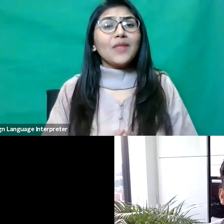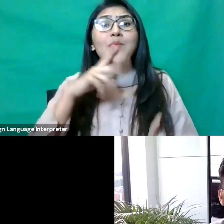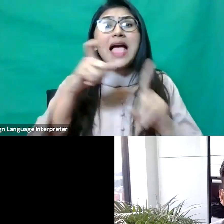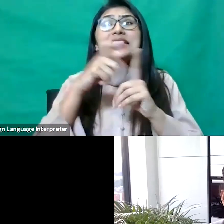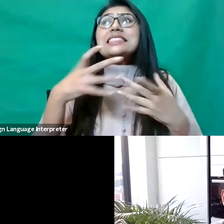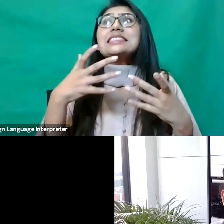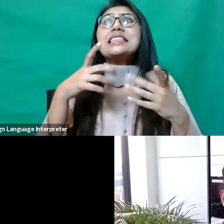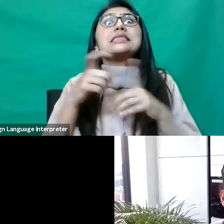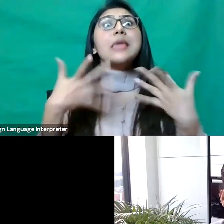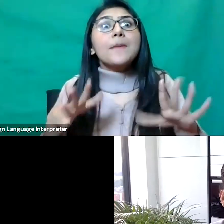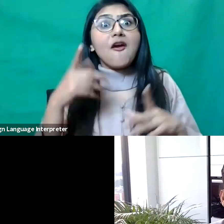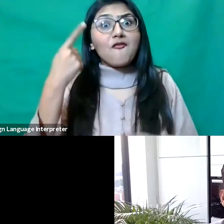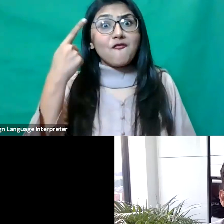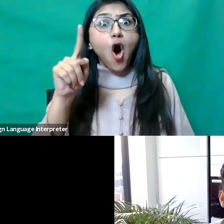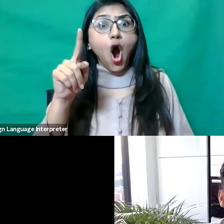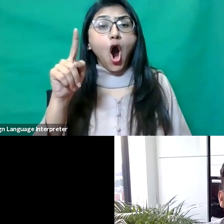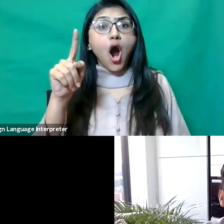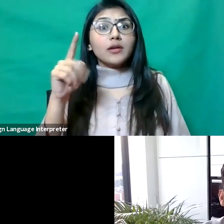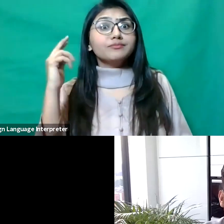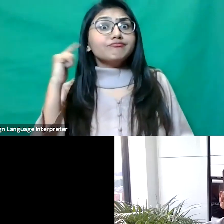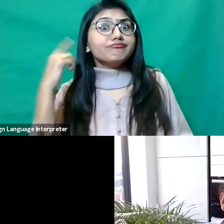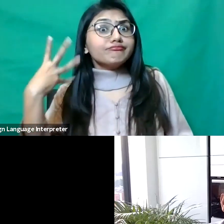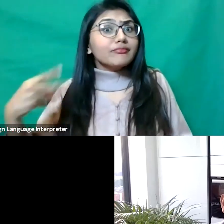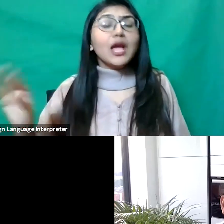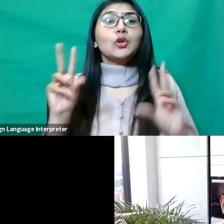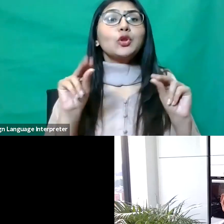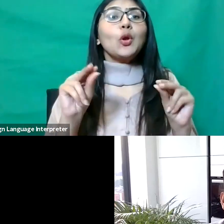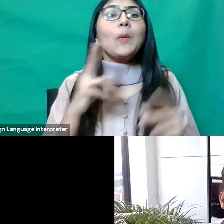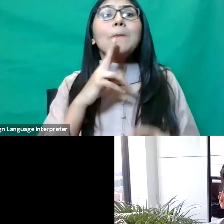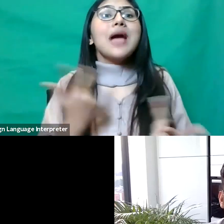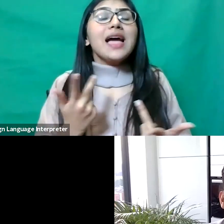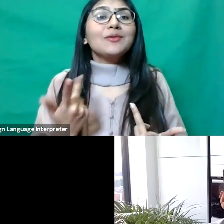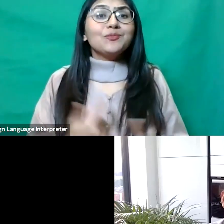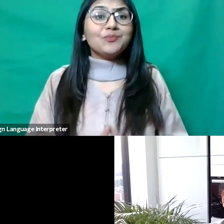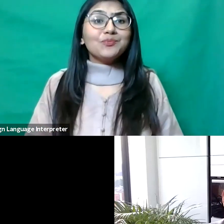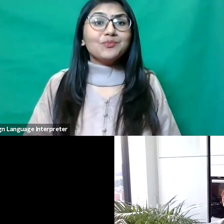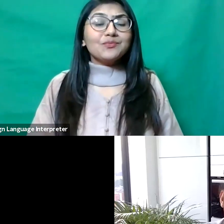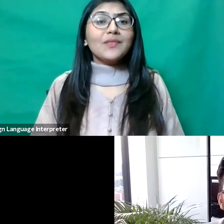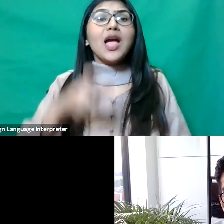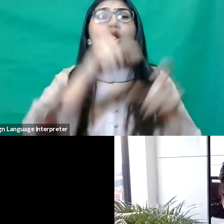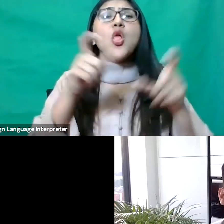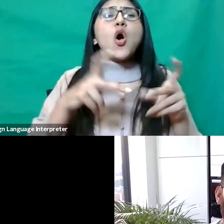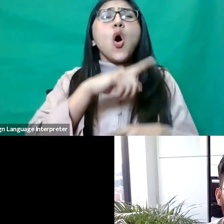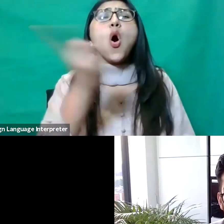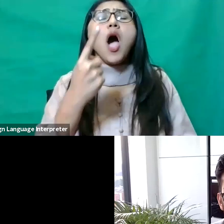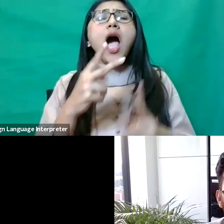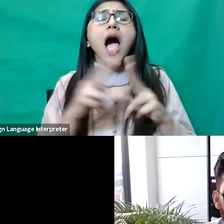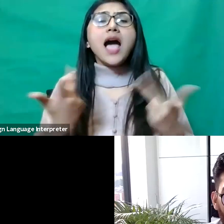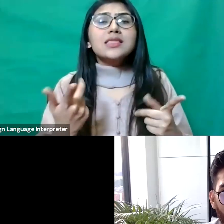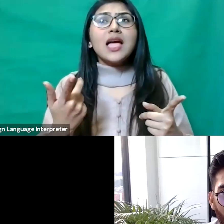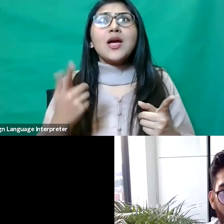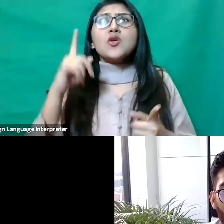disability. It's about like people just don't have the aware of about the disability and they think that they can't